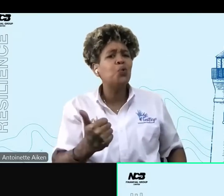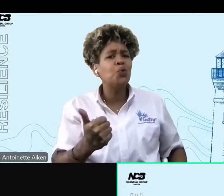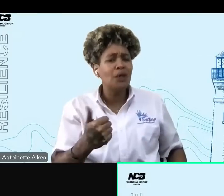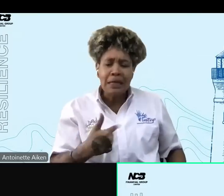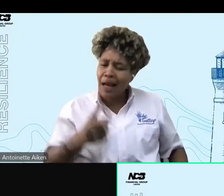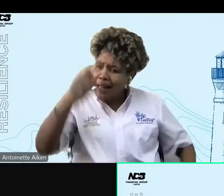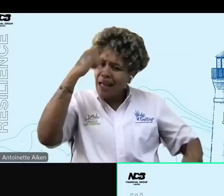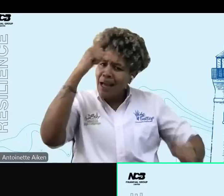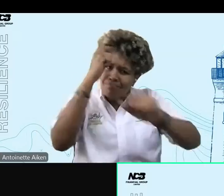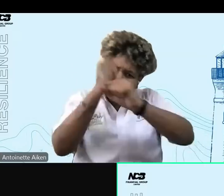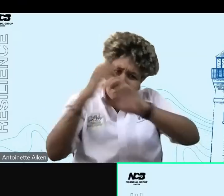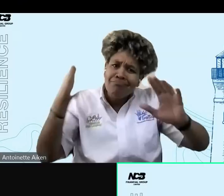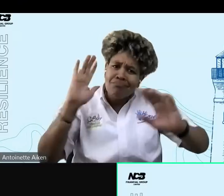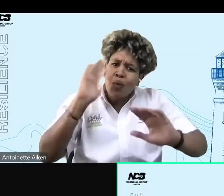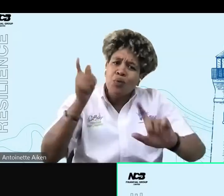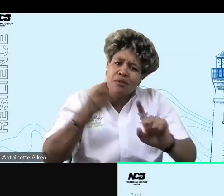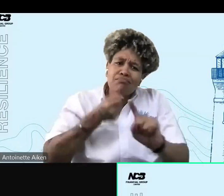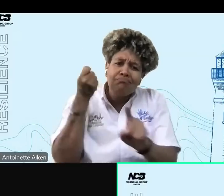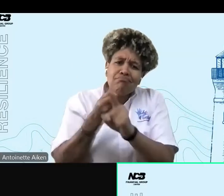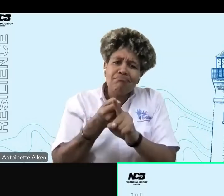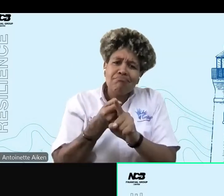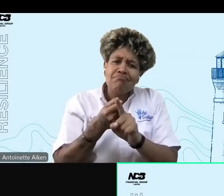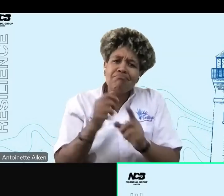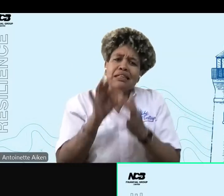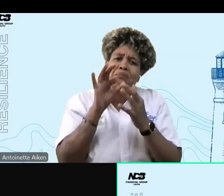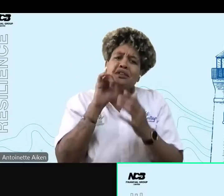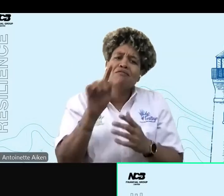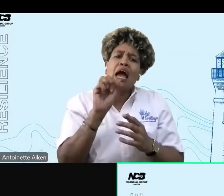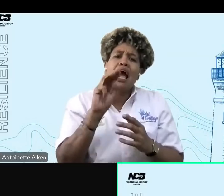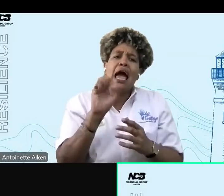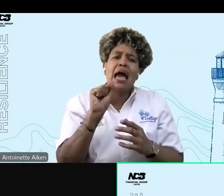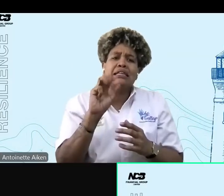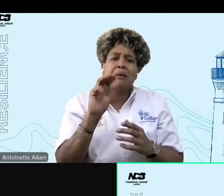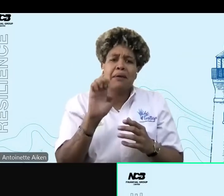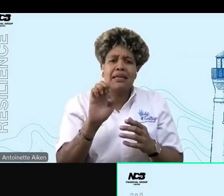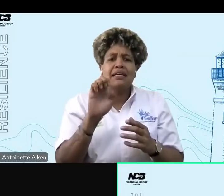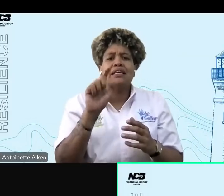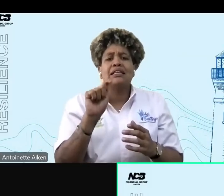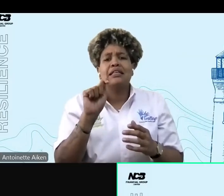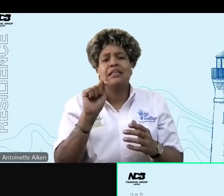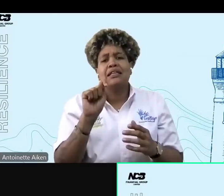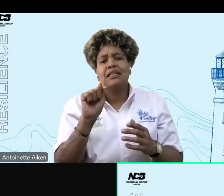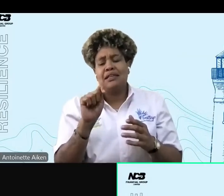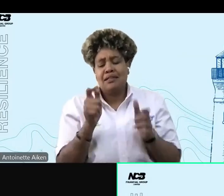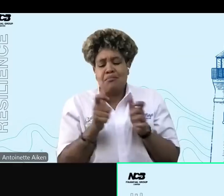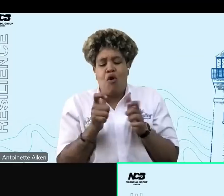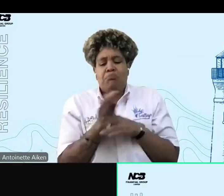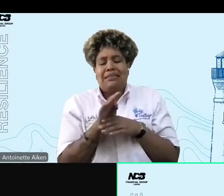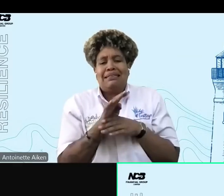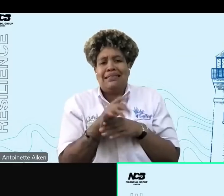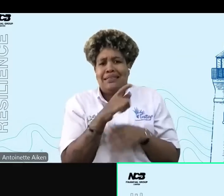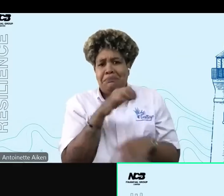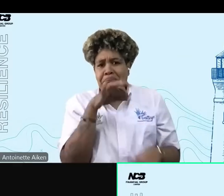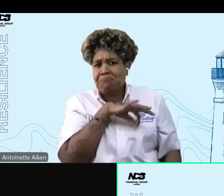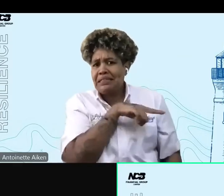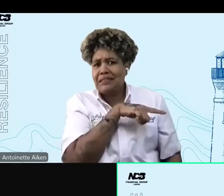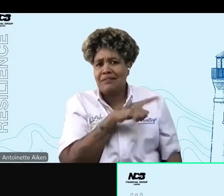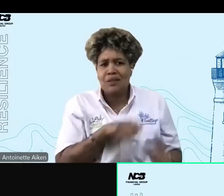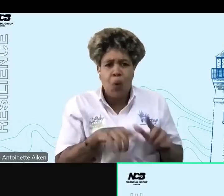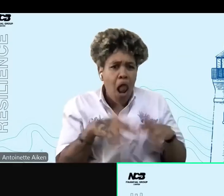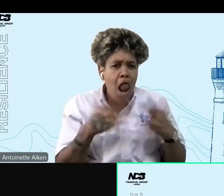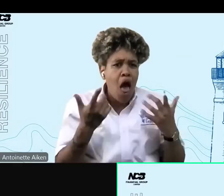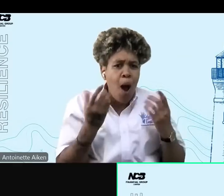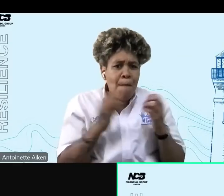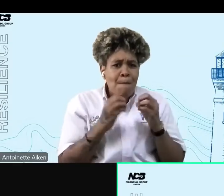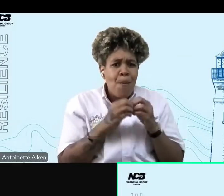be very impactful, especially for MSMEs, for our T&E space as well. And so we're going to be doing a lot more with that